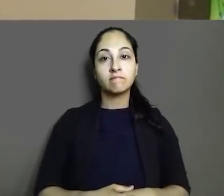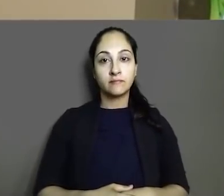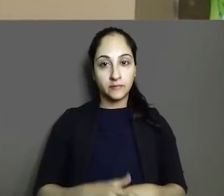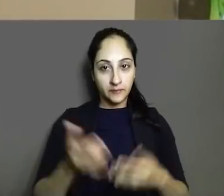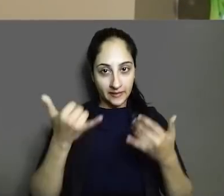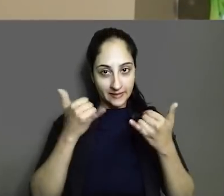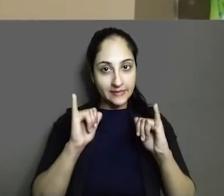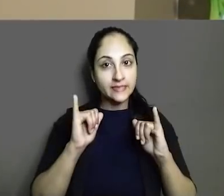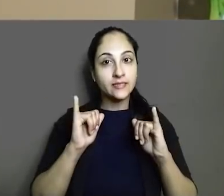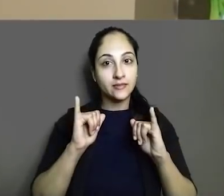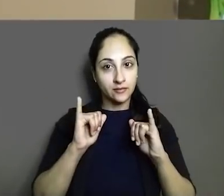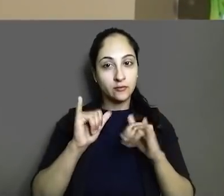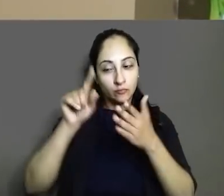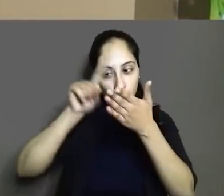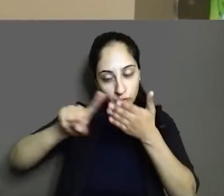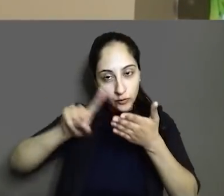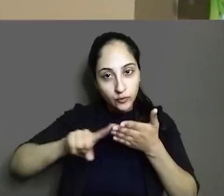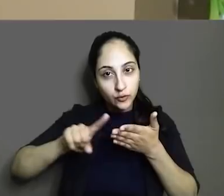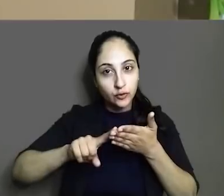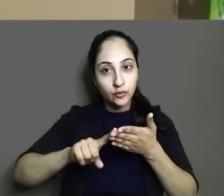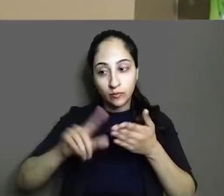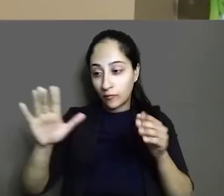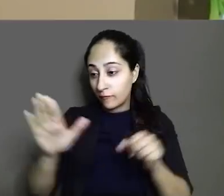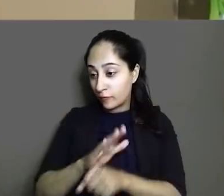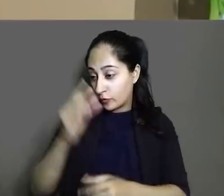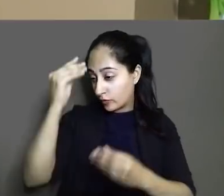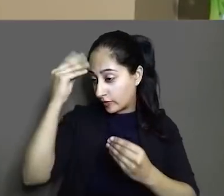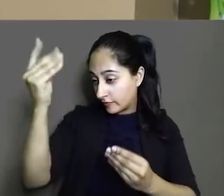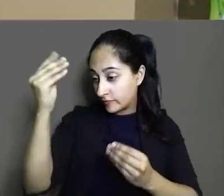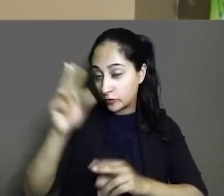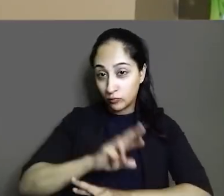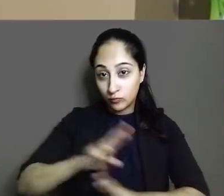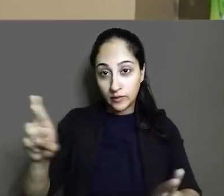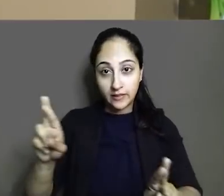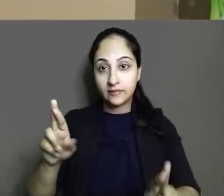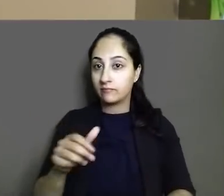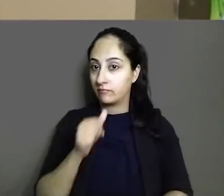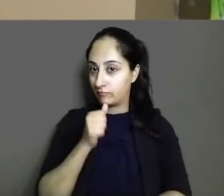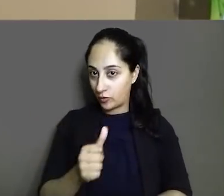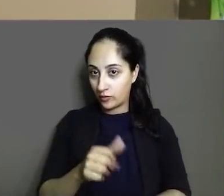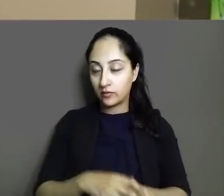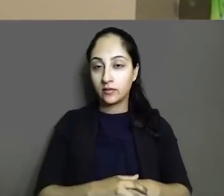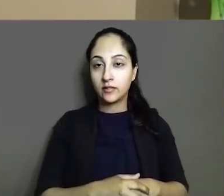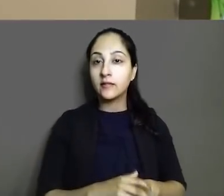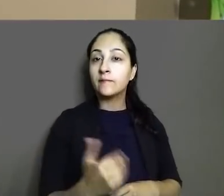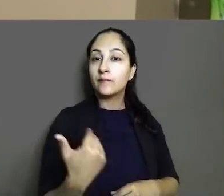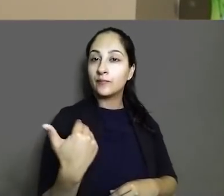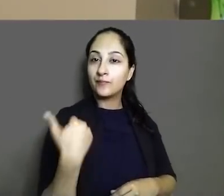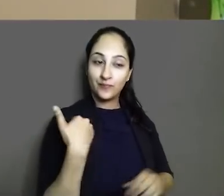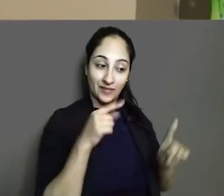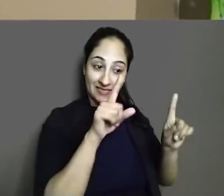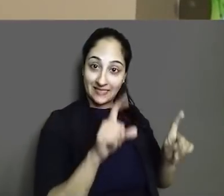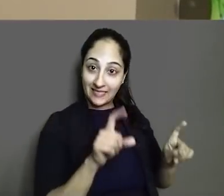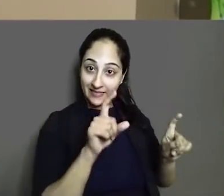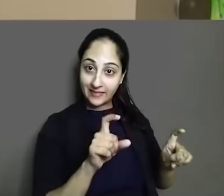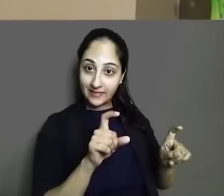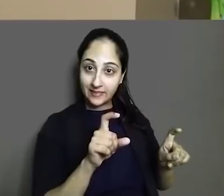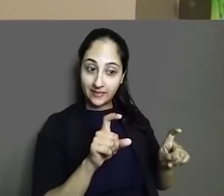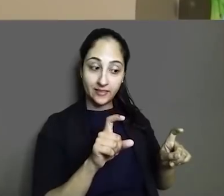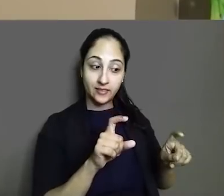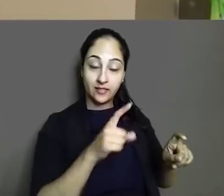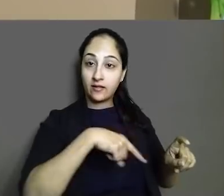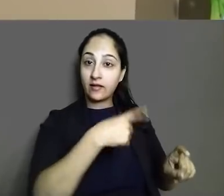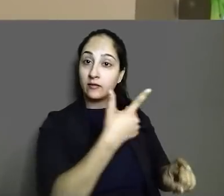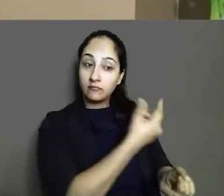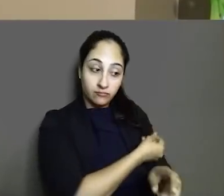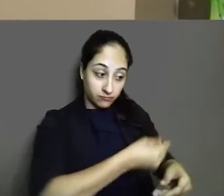breast milk. So what I will say is that if you get immunized during your pregnancy, or if you get immunized while you're breastfeeding, don't stop breastfeeding.